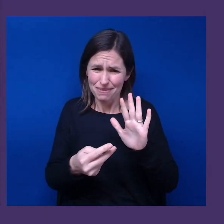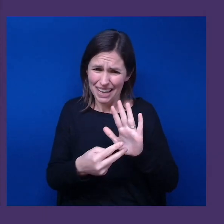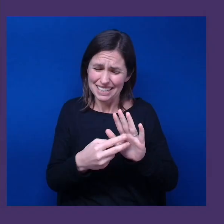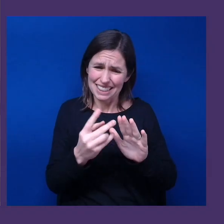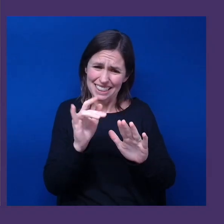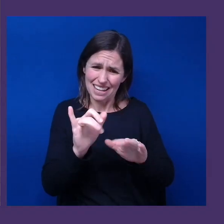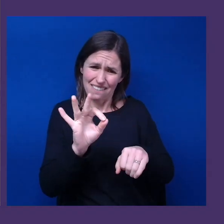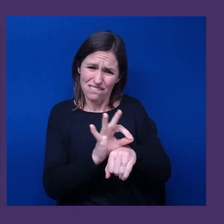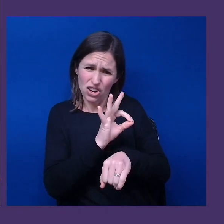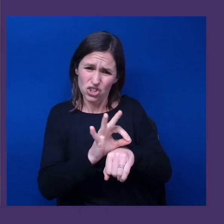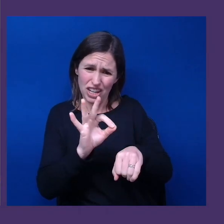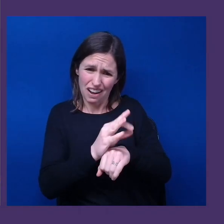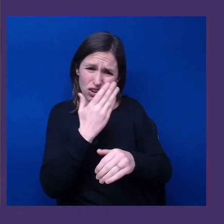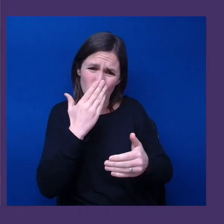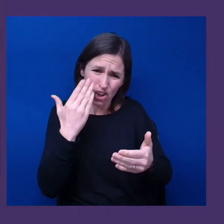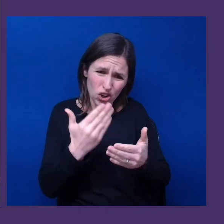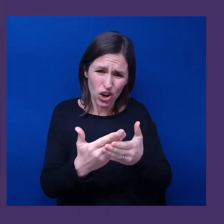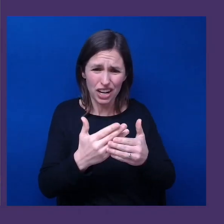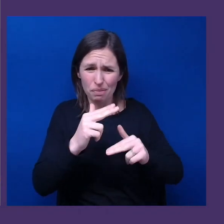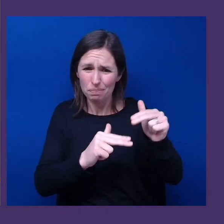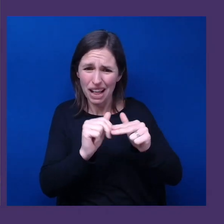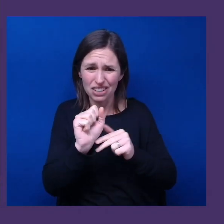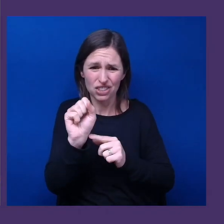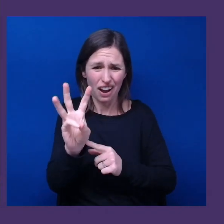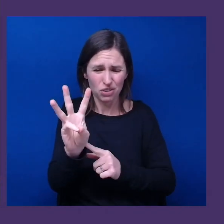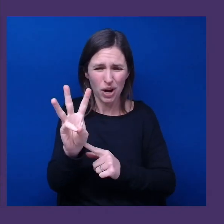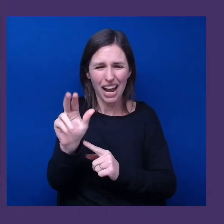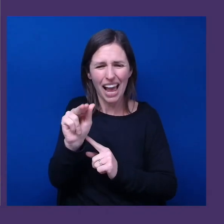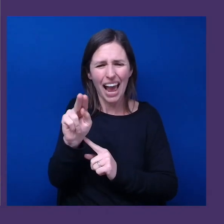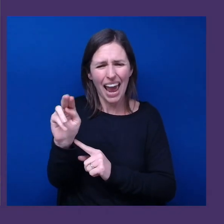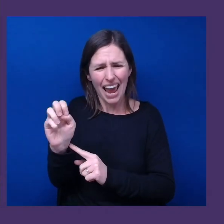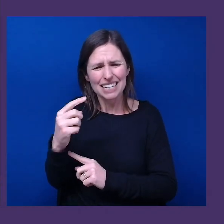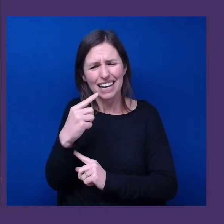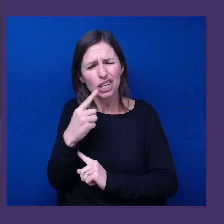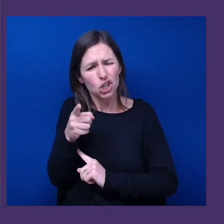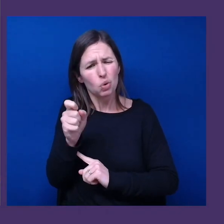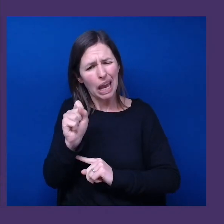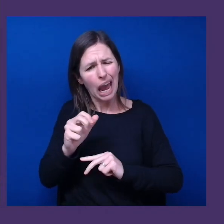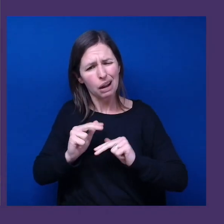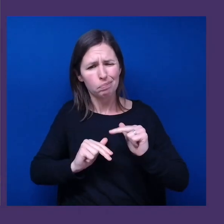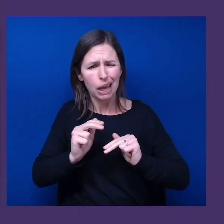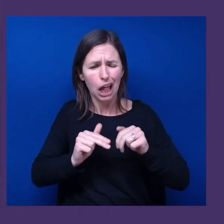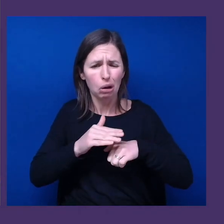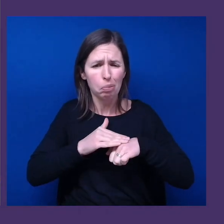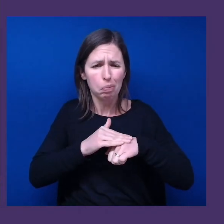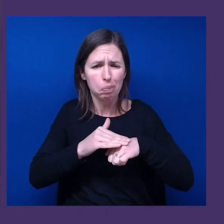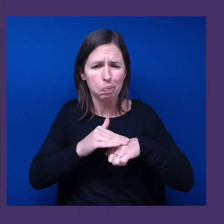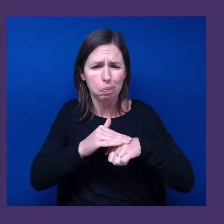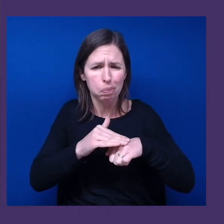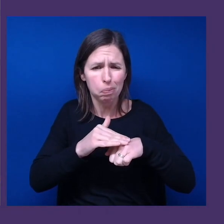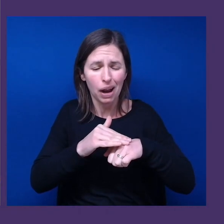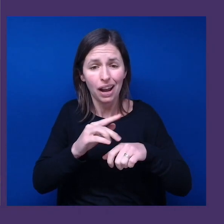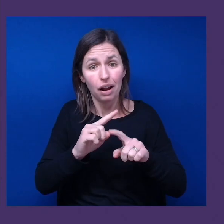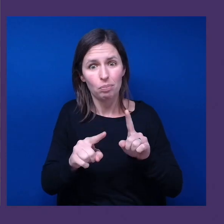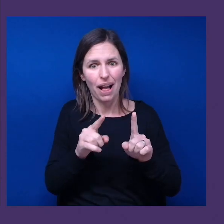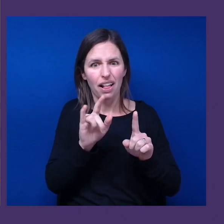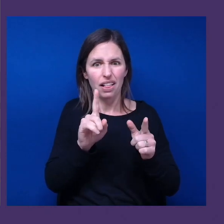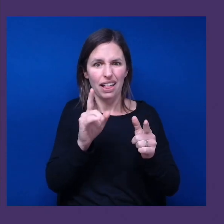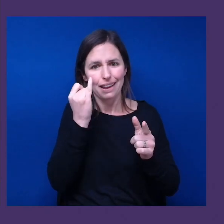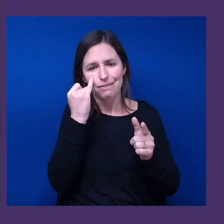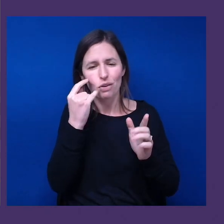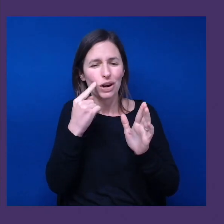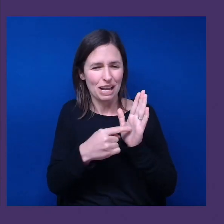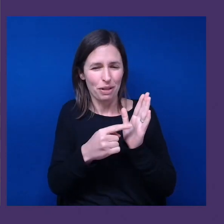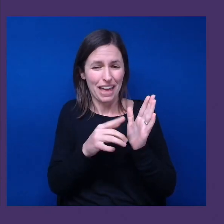little bit about, you can get through something, but it requires like 8 tabs through an experience. Like